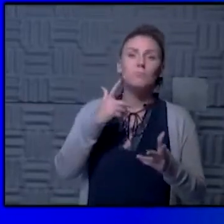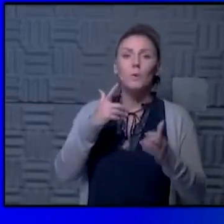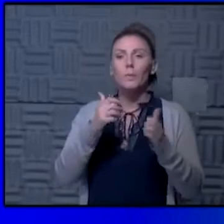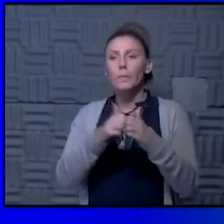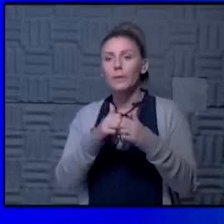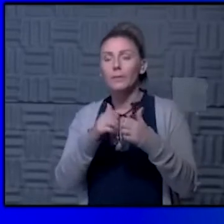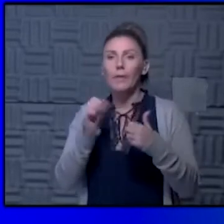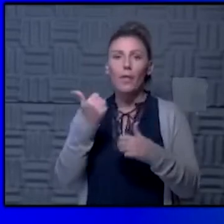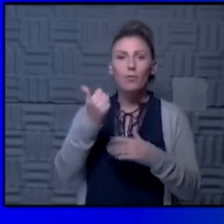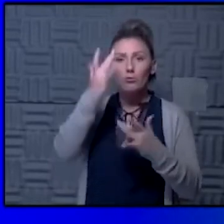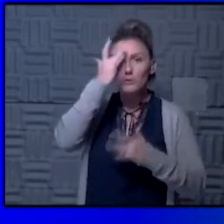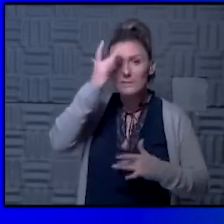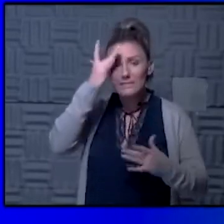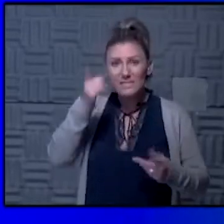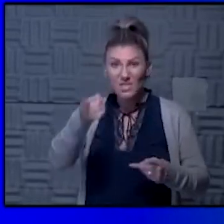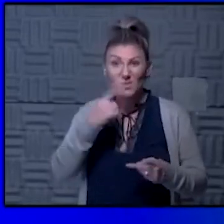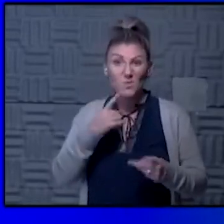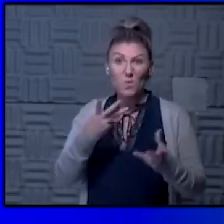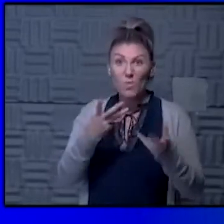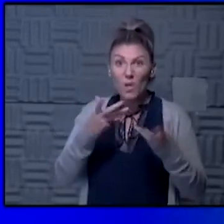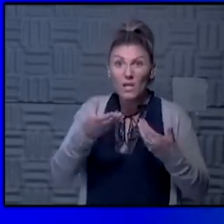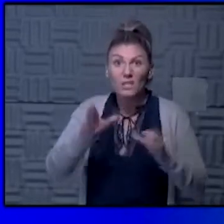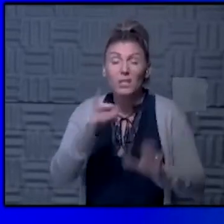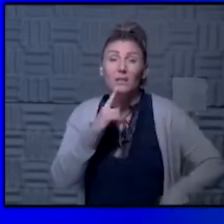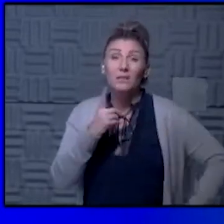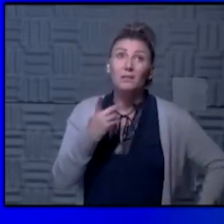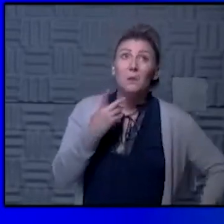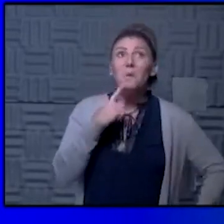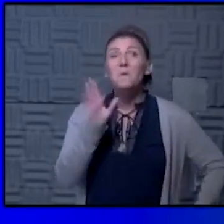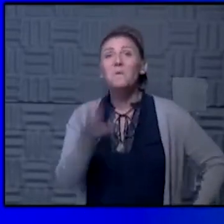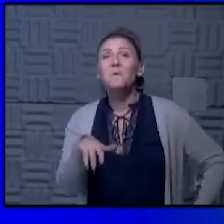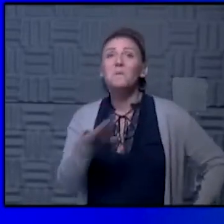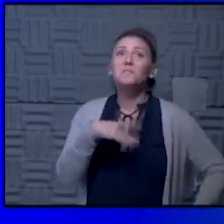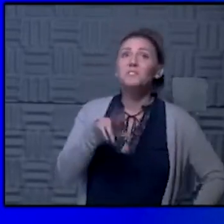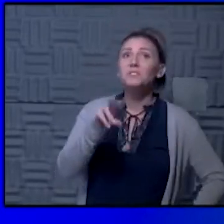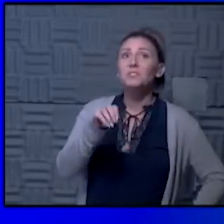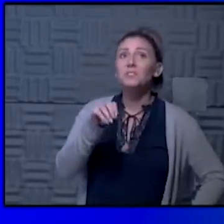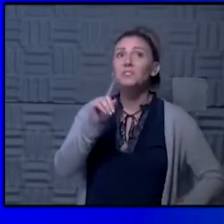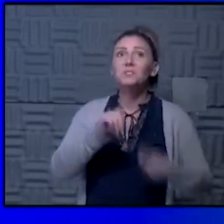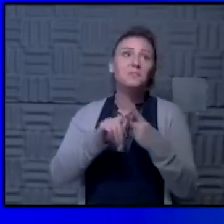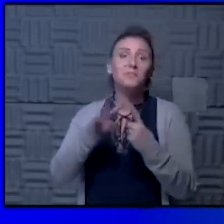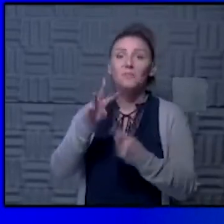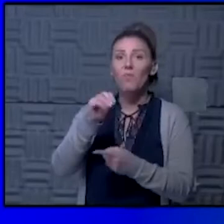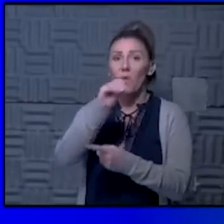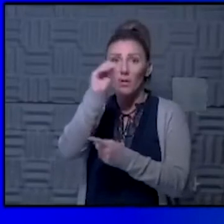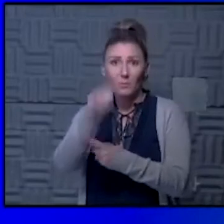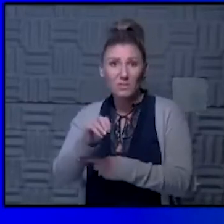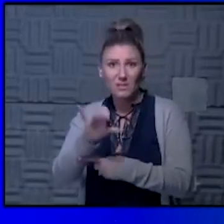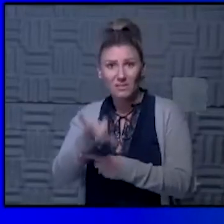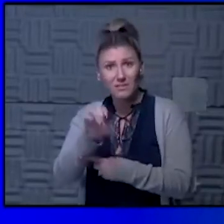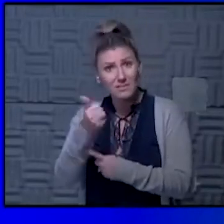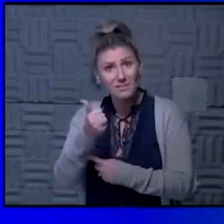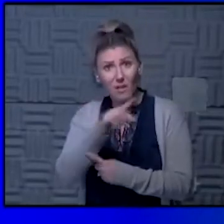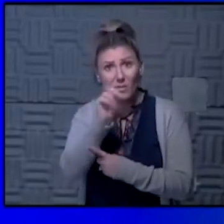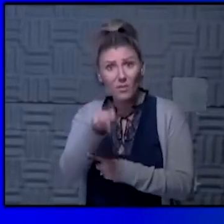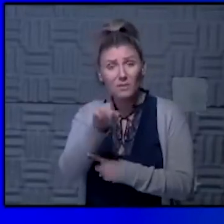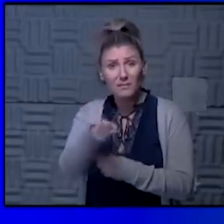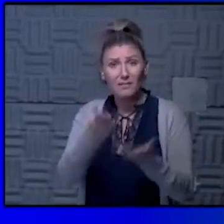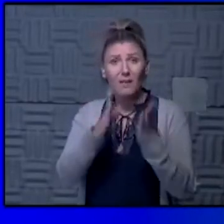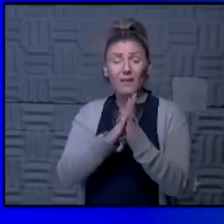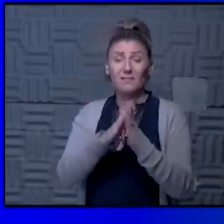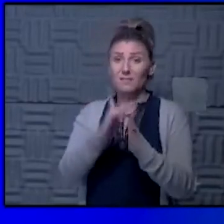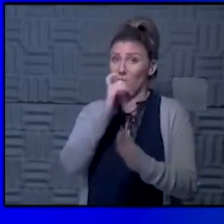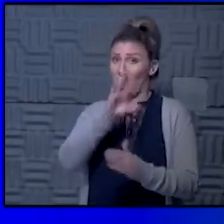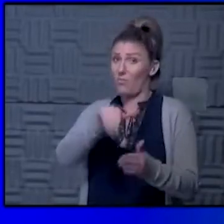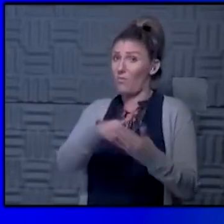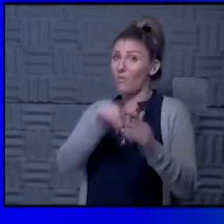disease, do you want to roll that dice to say, well, it's just 30 or 40%? That's another question you have to ask. So we don't have all of the